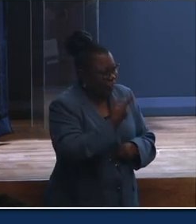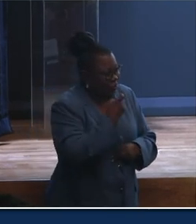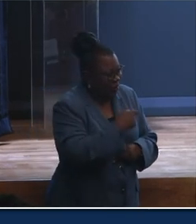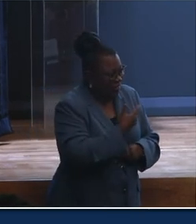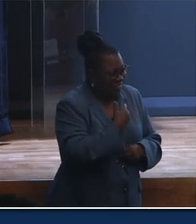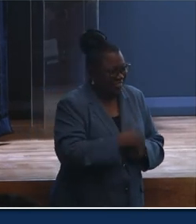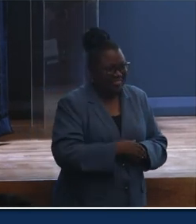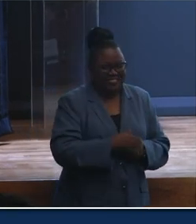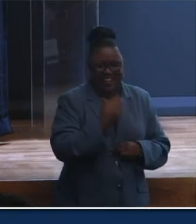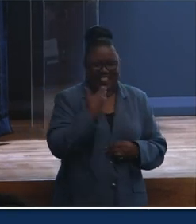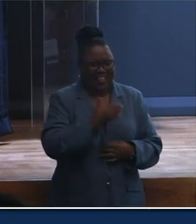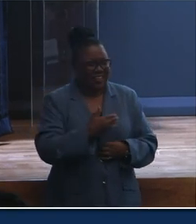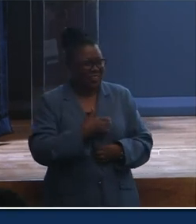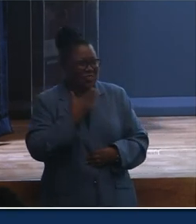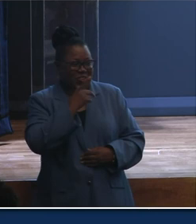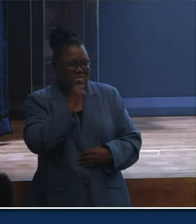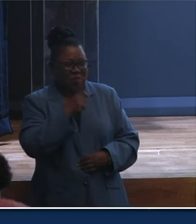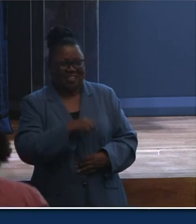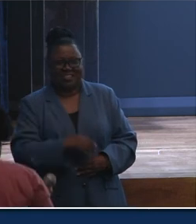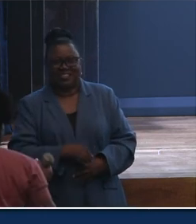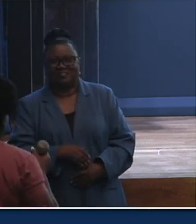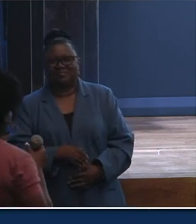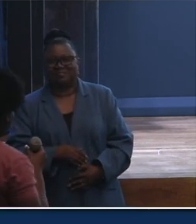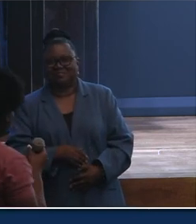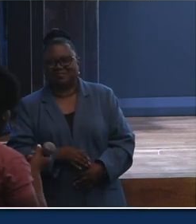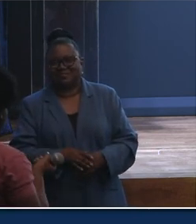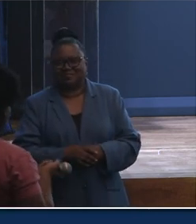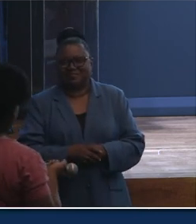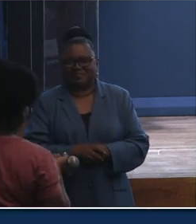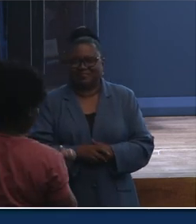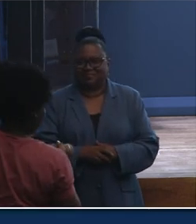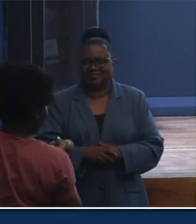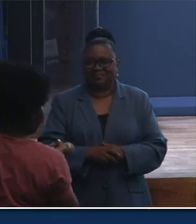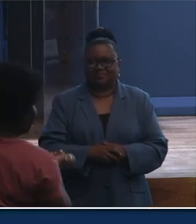question. Thank you for your question.